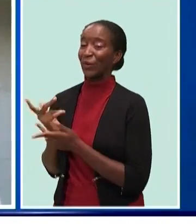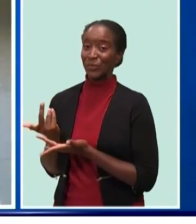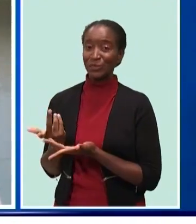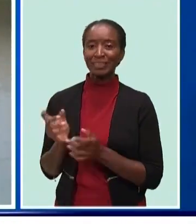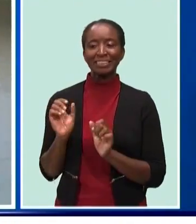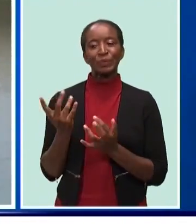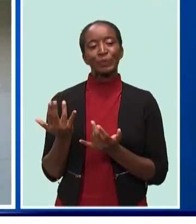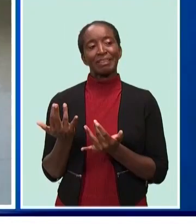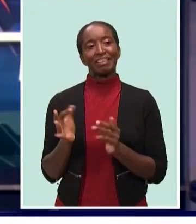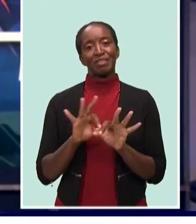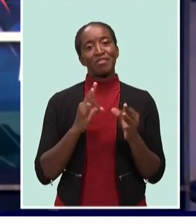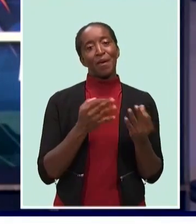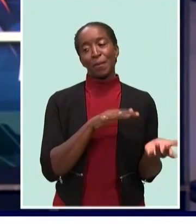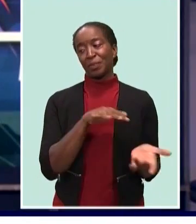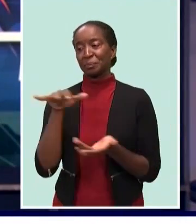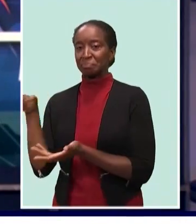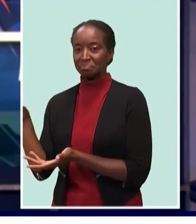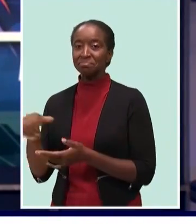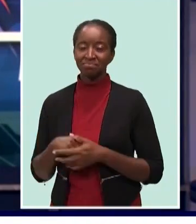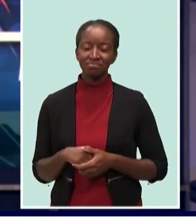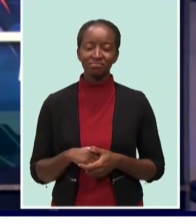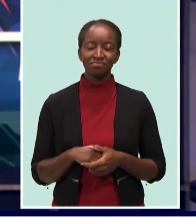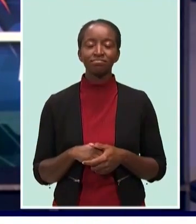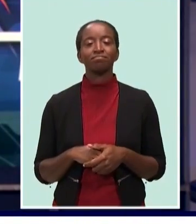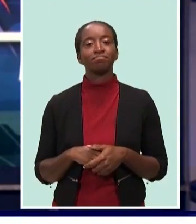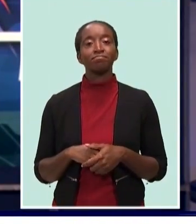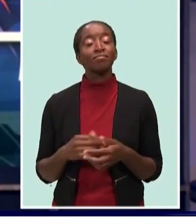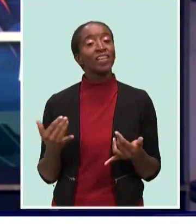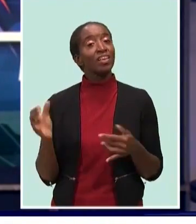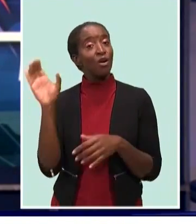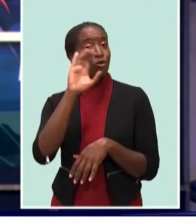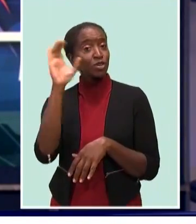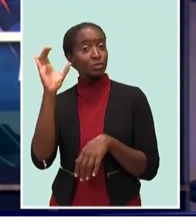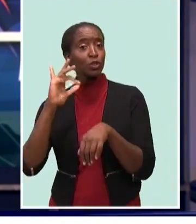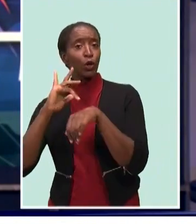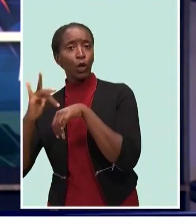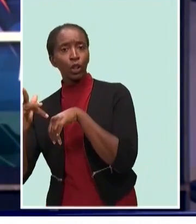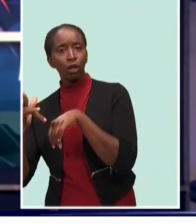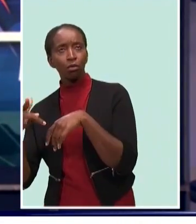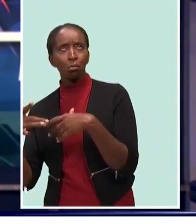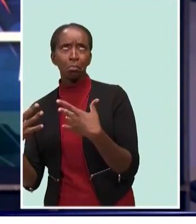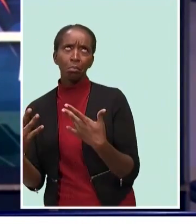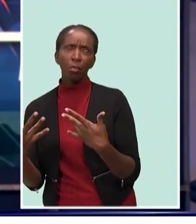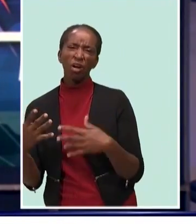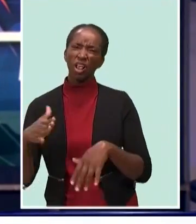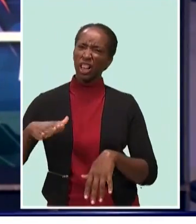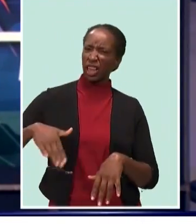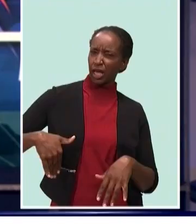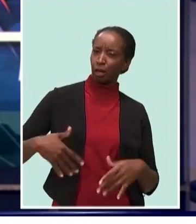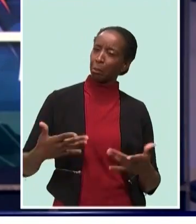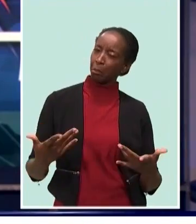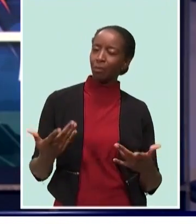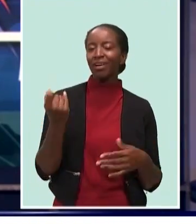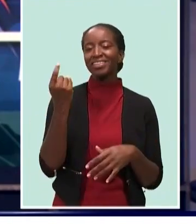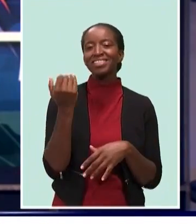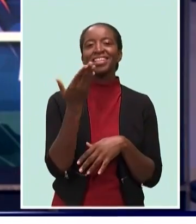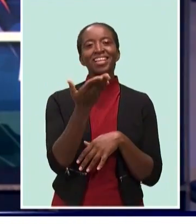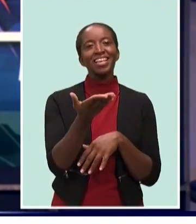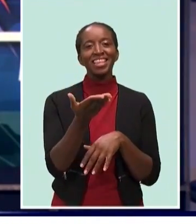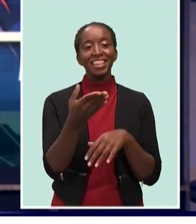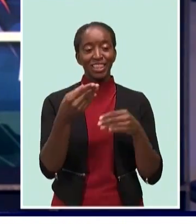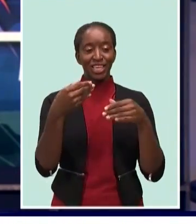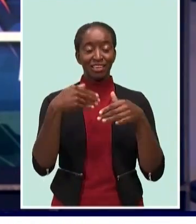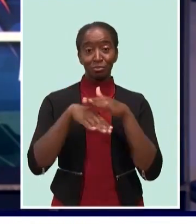for them. Well, Christmas has come early or late, depending on how you look at it, for 3 lucky customers of Sewing